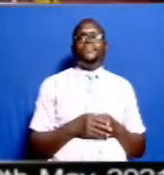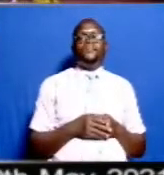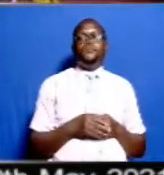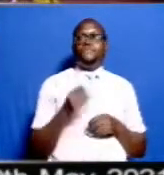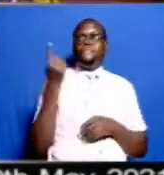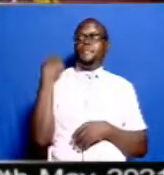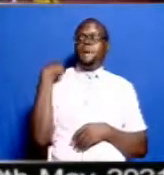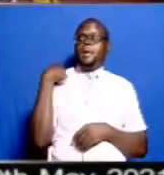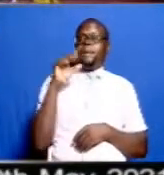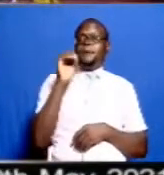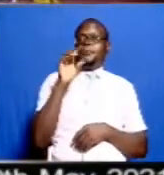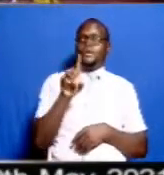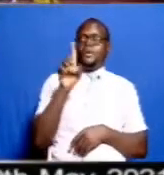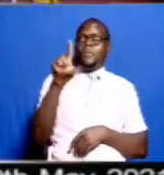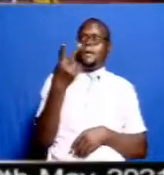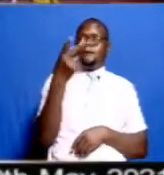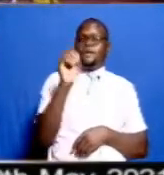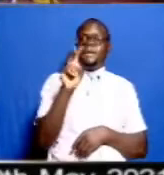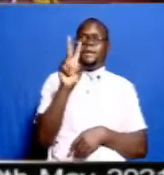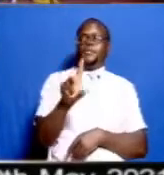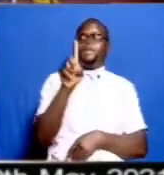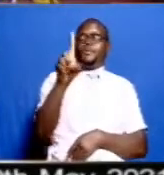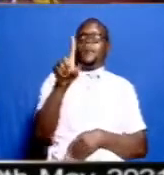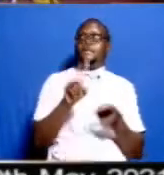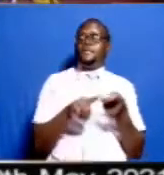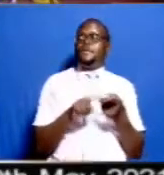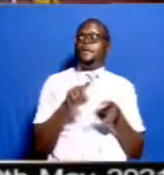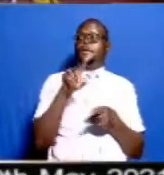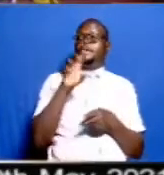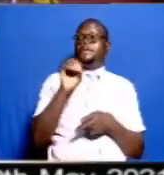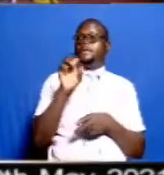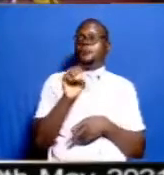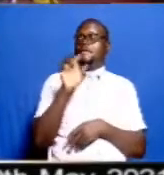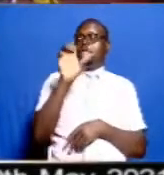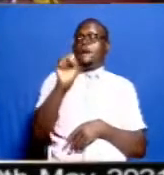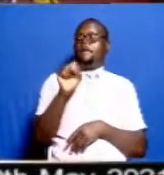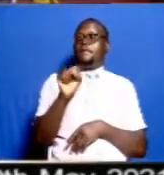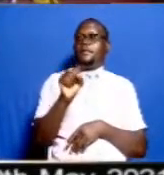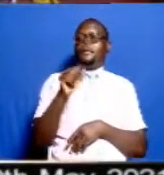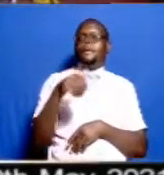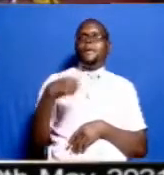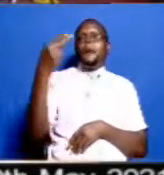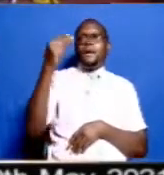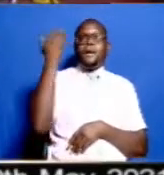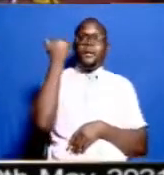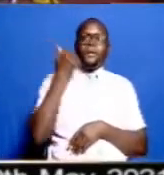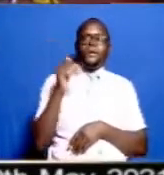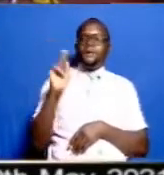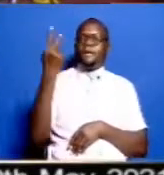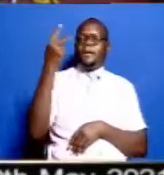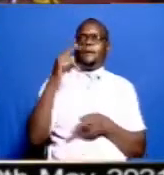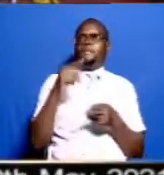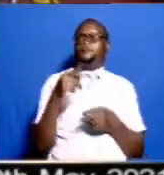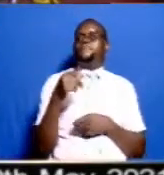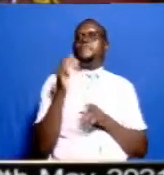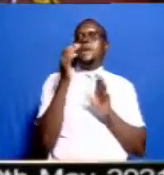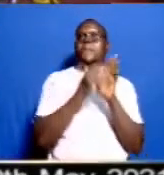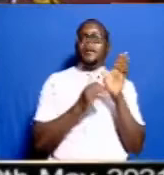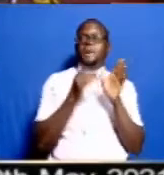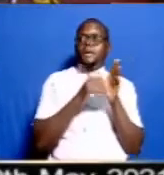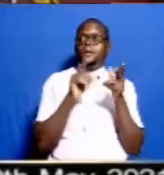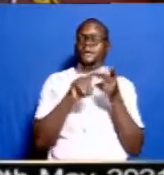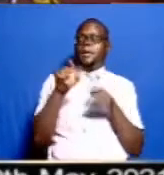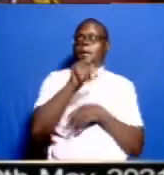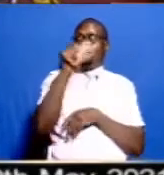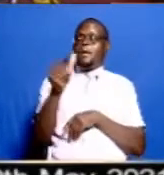number 001 of 2021 and 005 filed in the High Court of Kenya in Machakos. There is